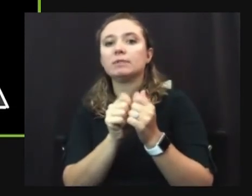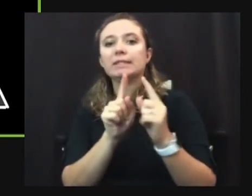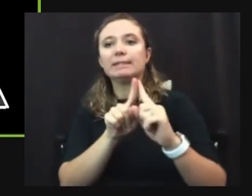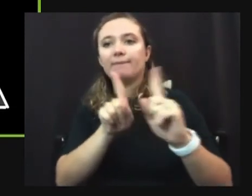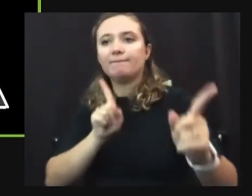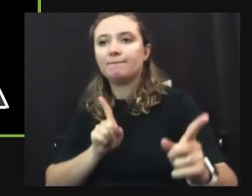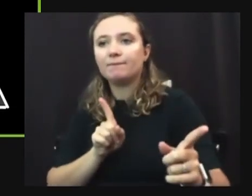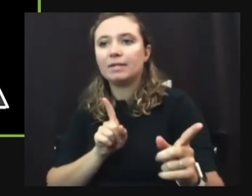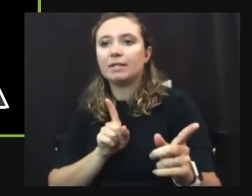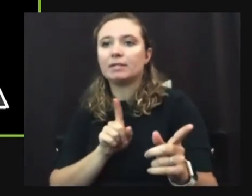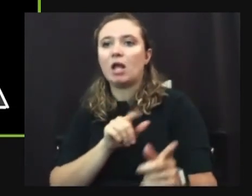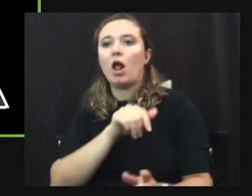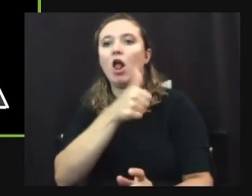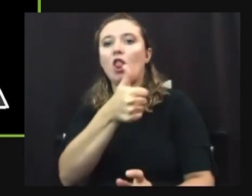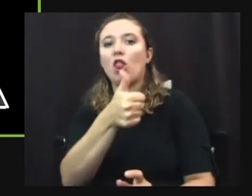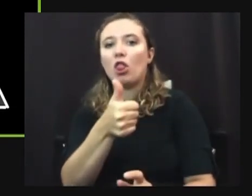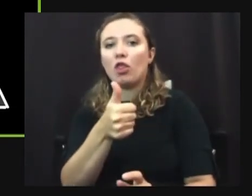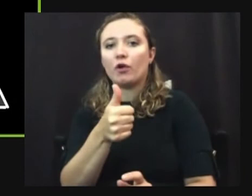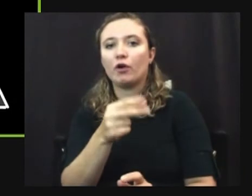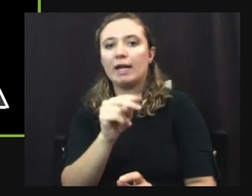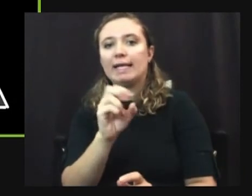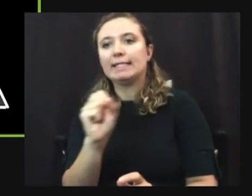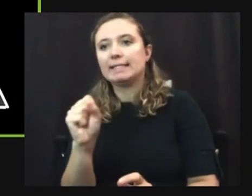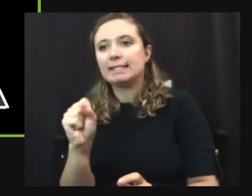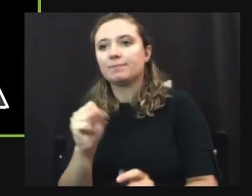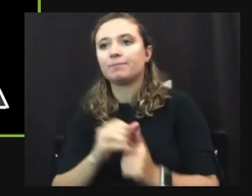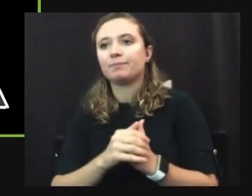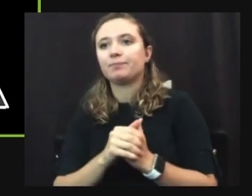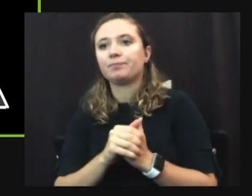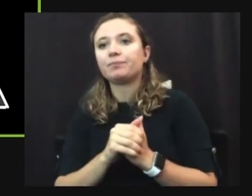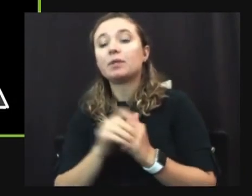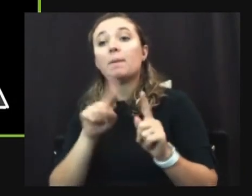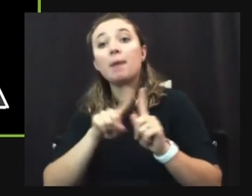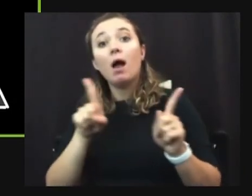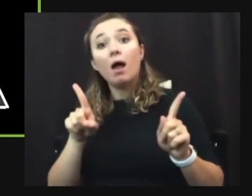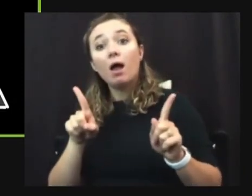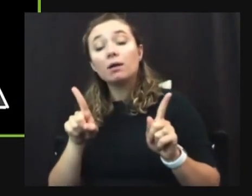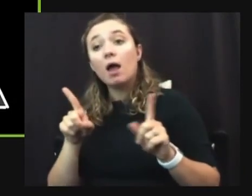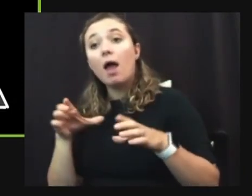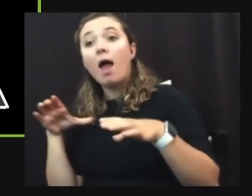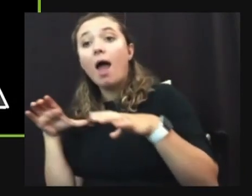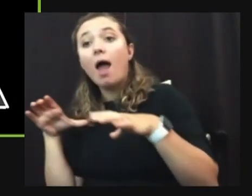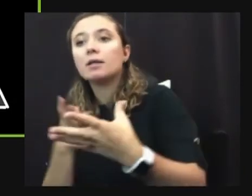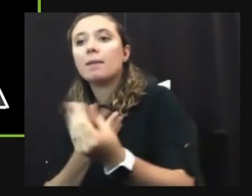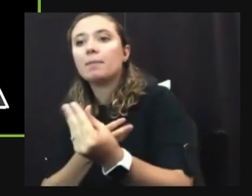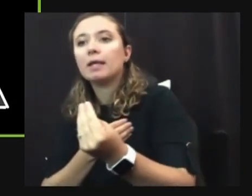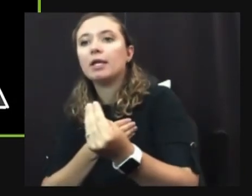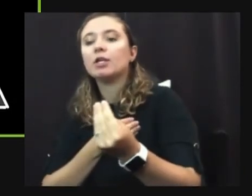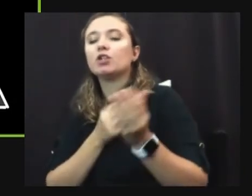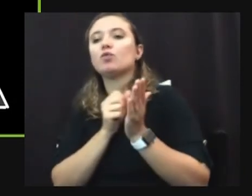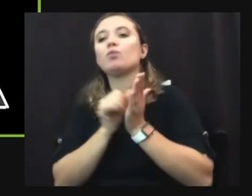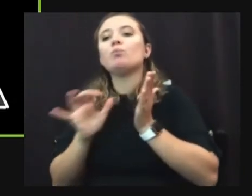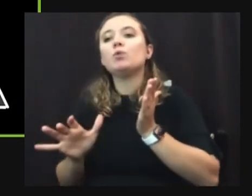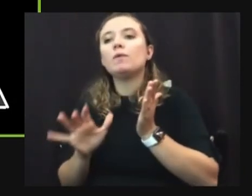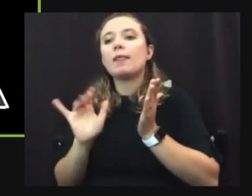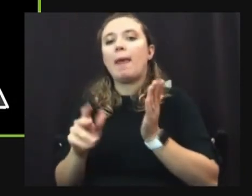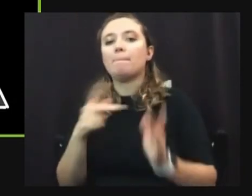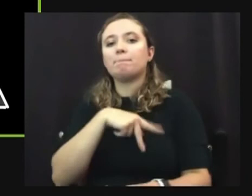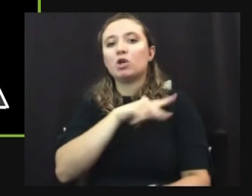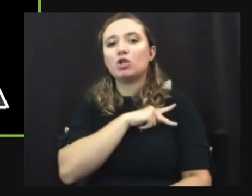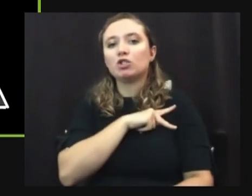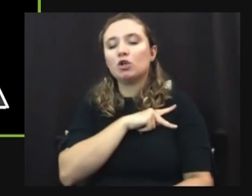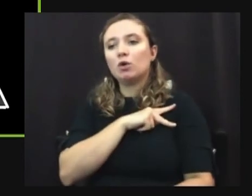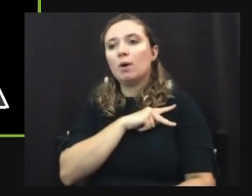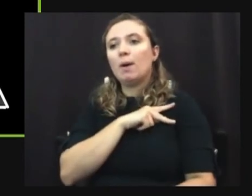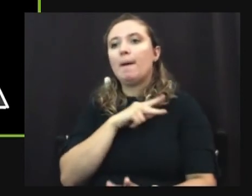Actionable empathy is removing personal bias and reducing the potential for negative outcomes by relying on the collective wisdom